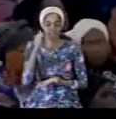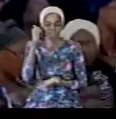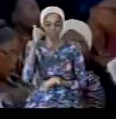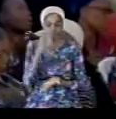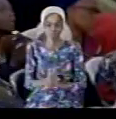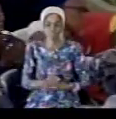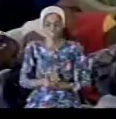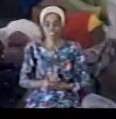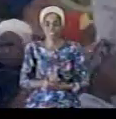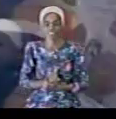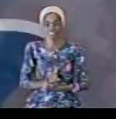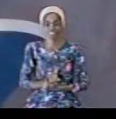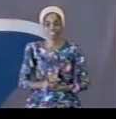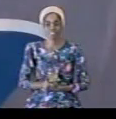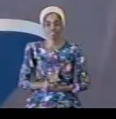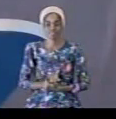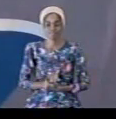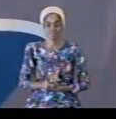Amen.